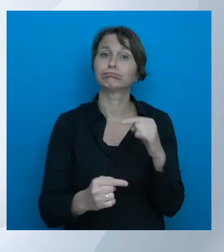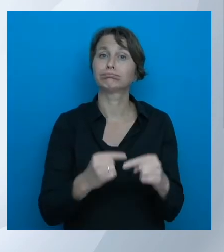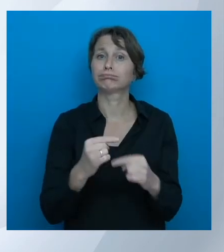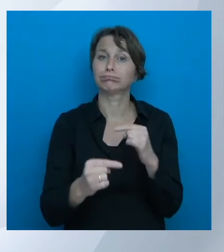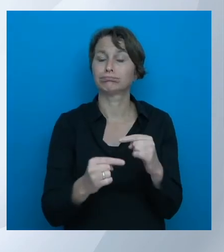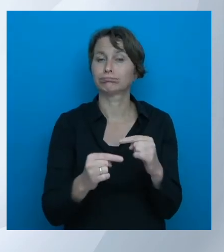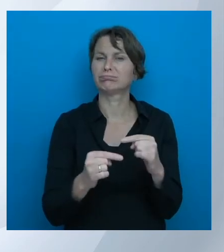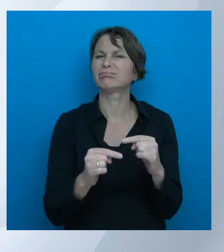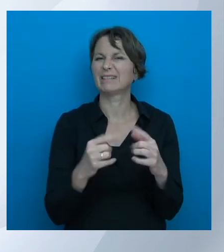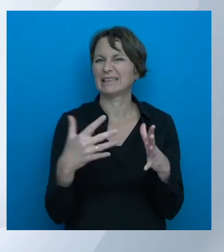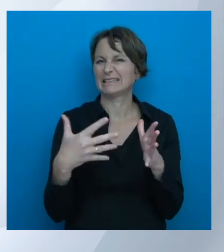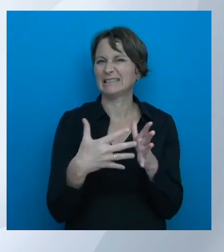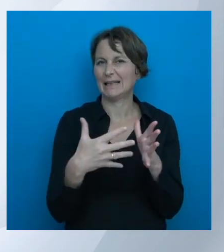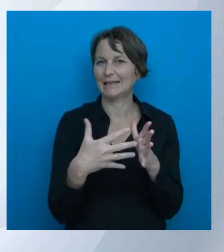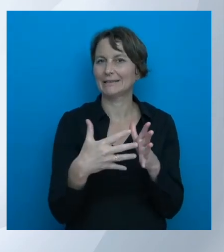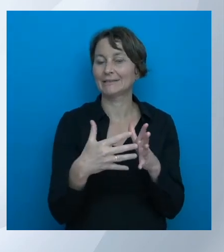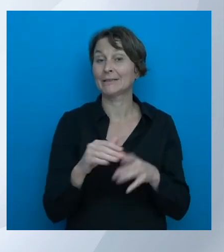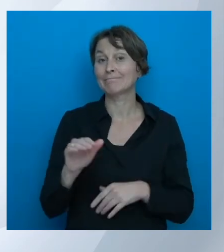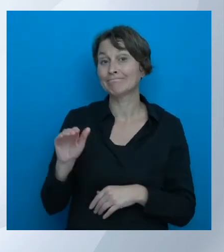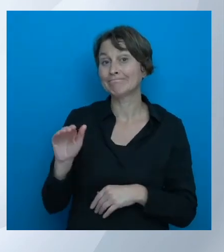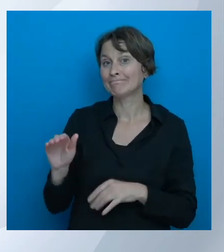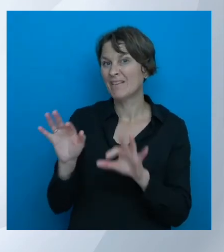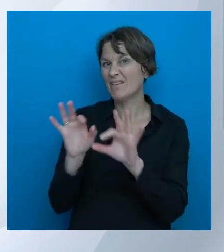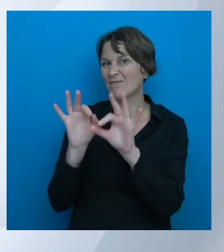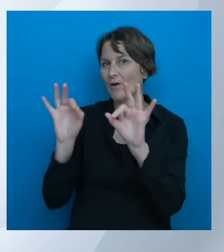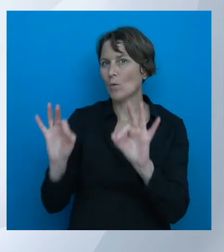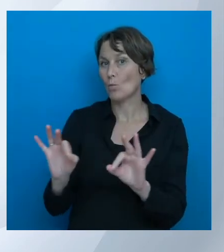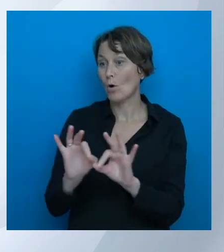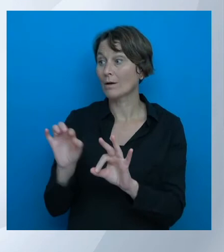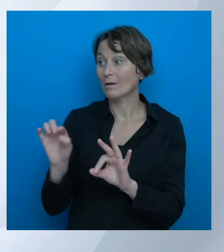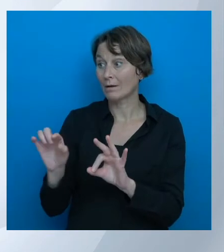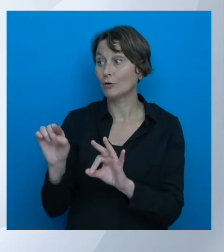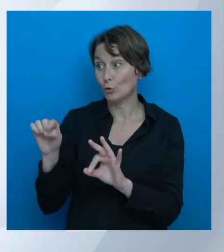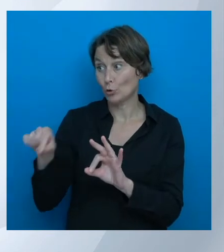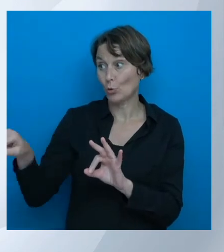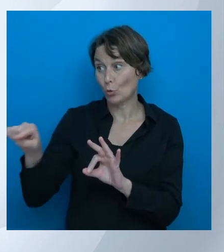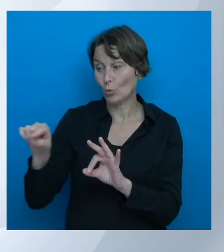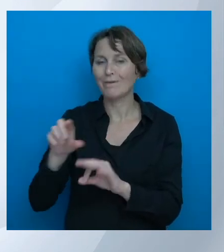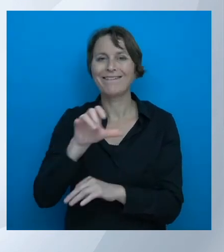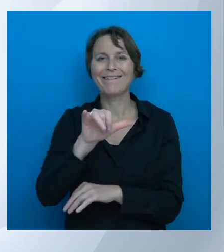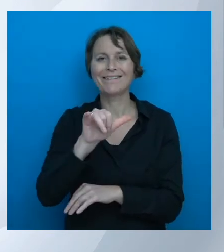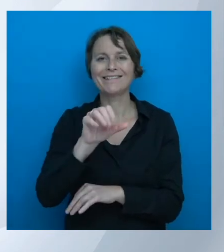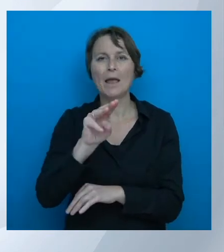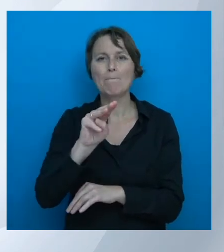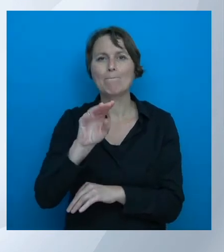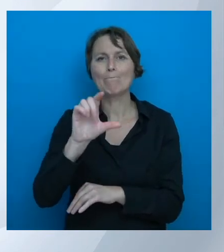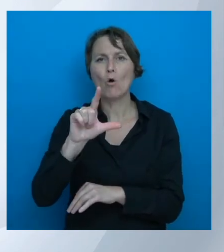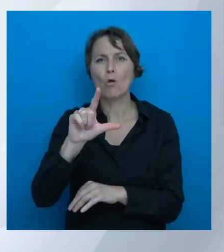telling the framework use this YAML file and then use the